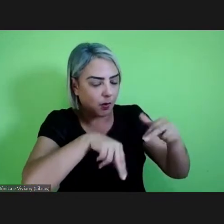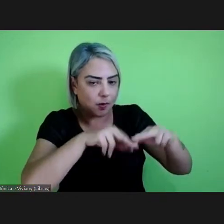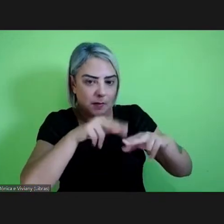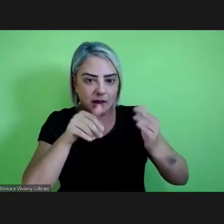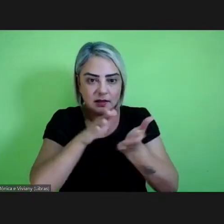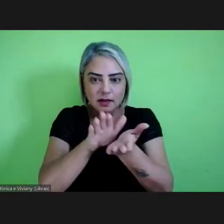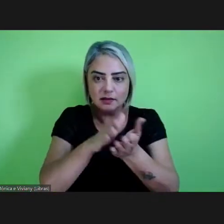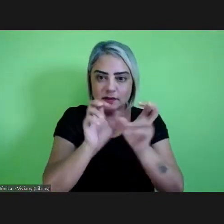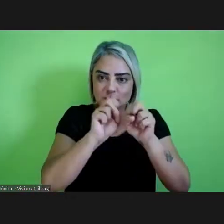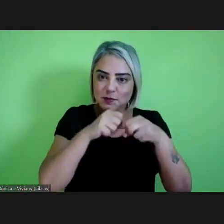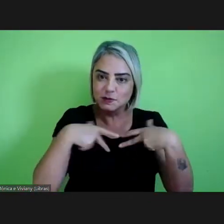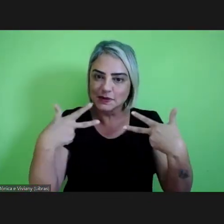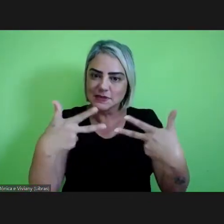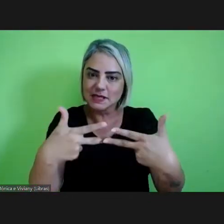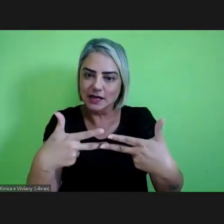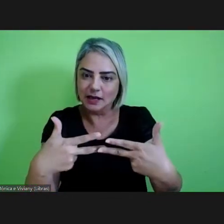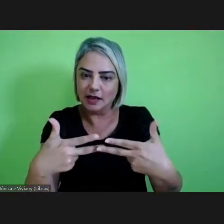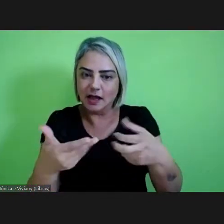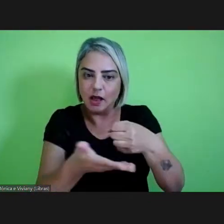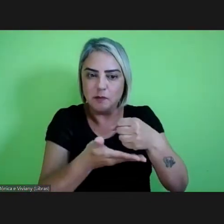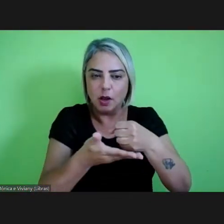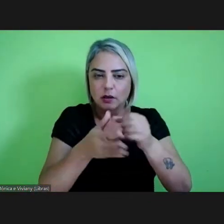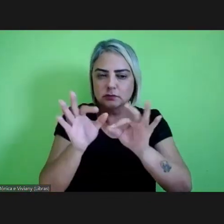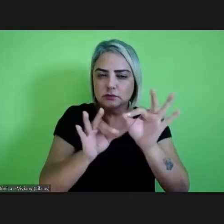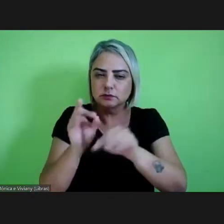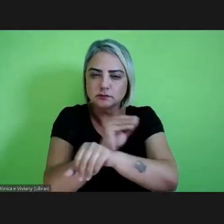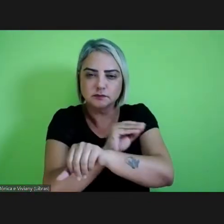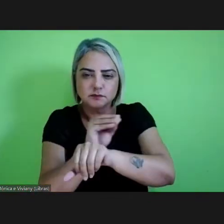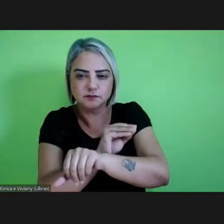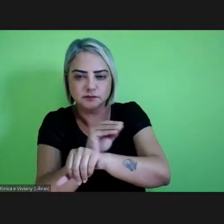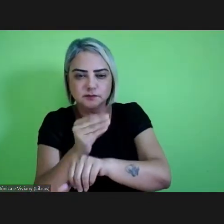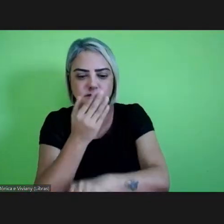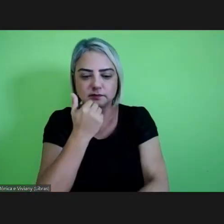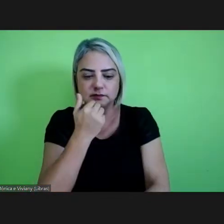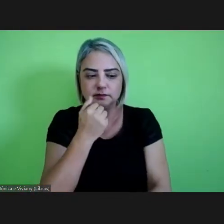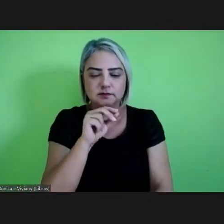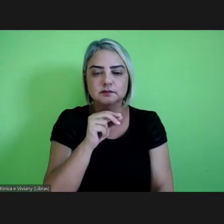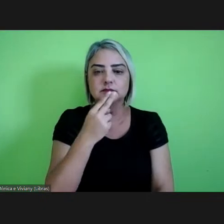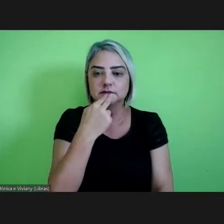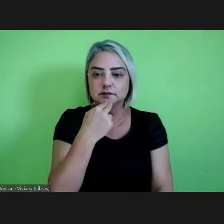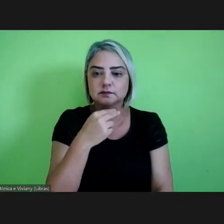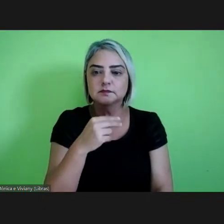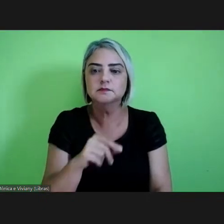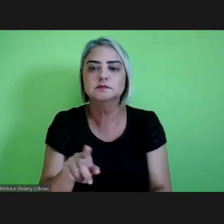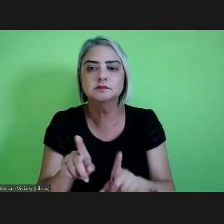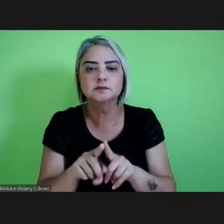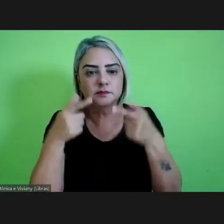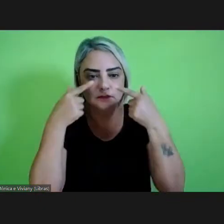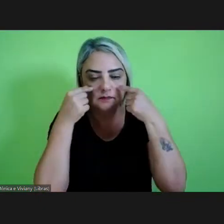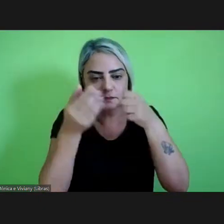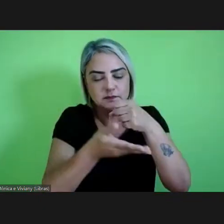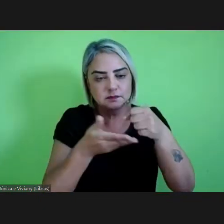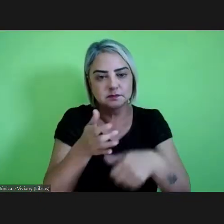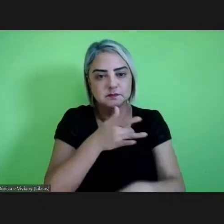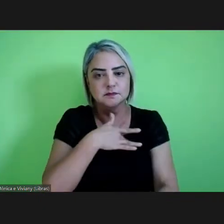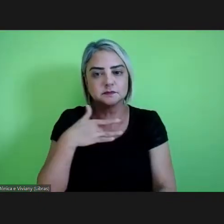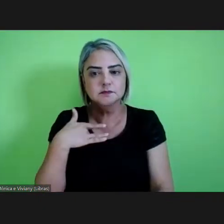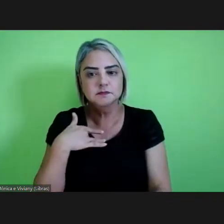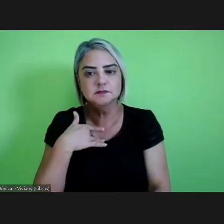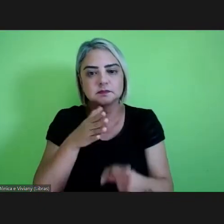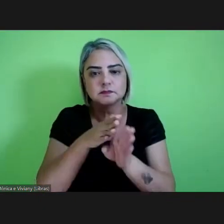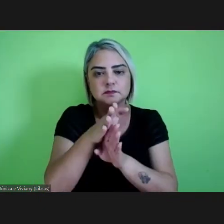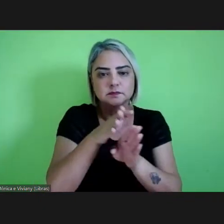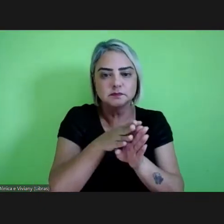Brasília, and confer this material launched in the seminar, the matrix for the organization of the food in primary